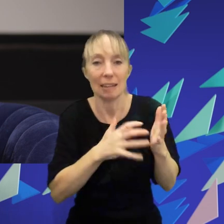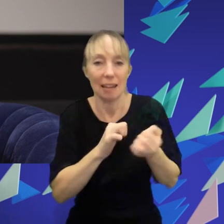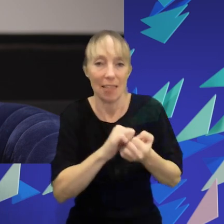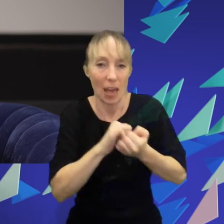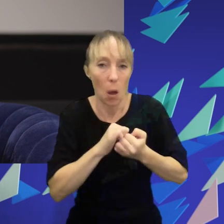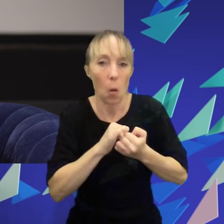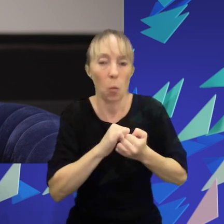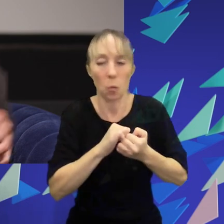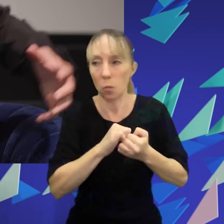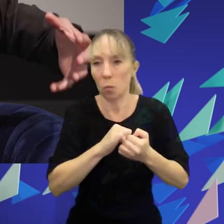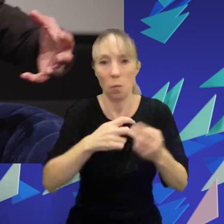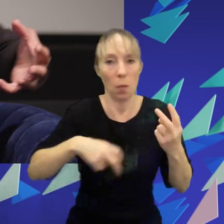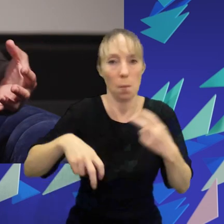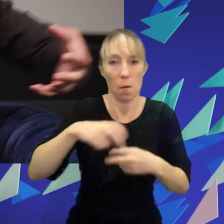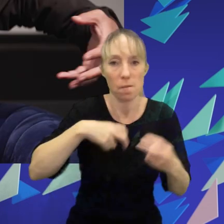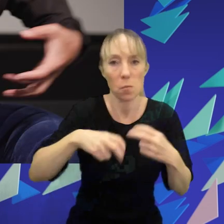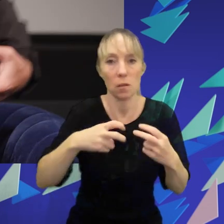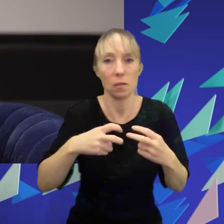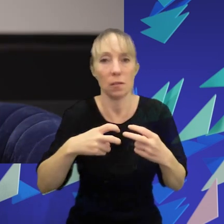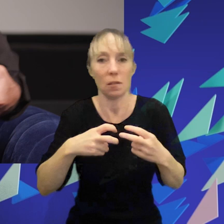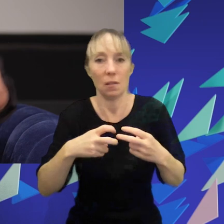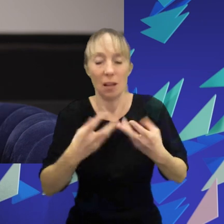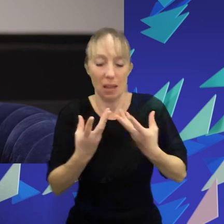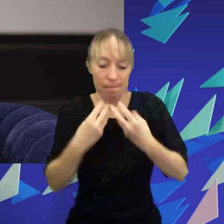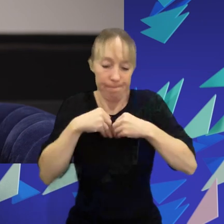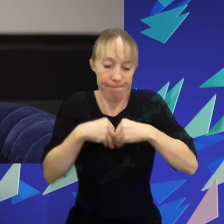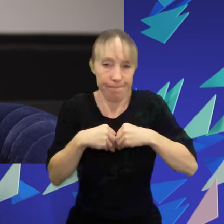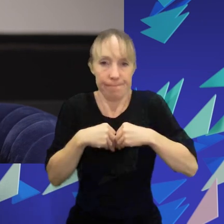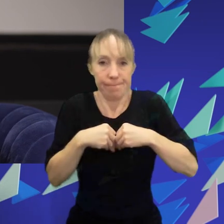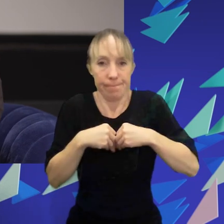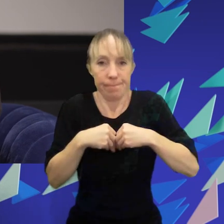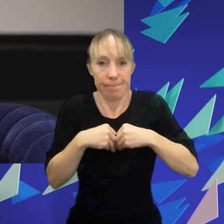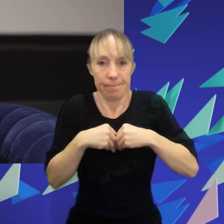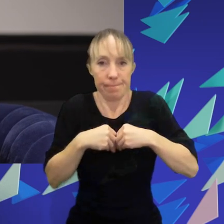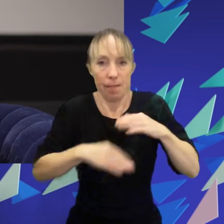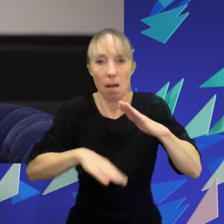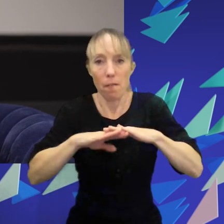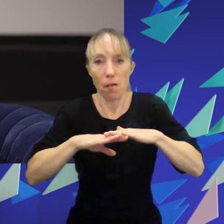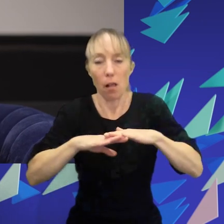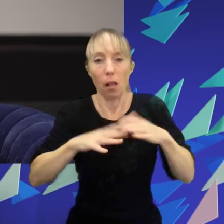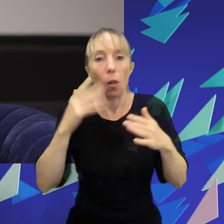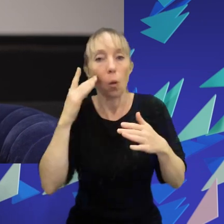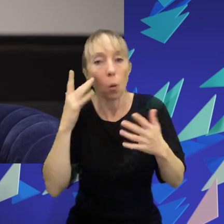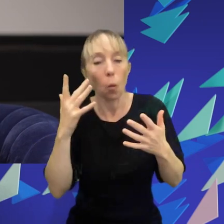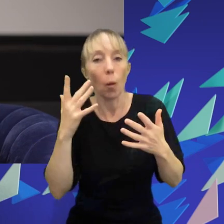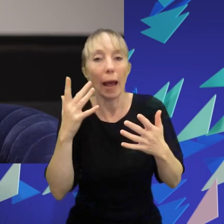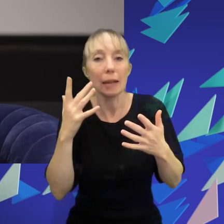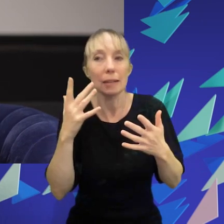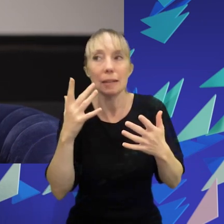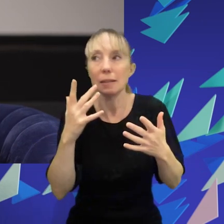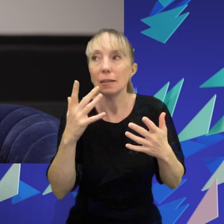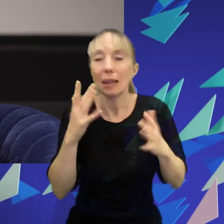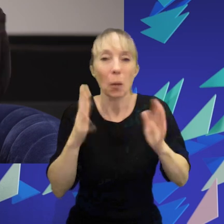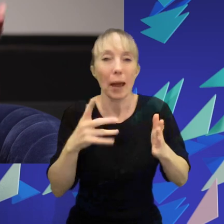every steps physically, integrate it, put it in their body, integrate it to their body. And then when they liberate from all those